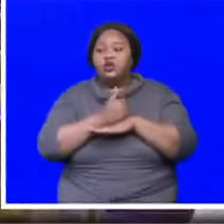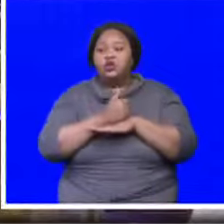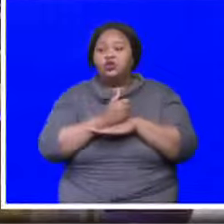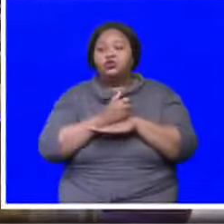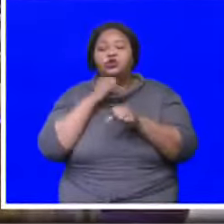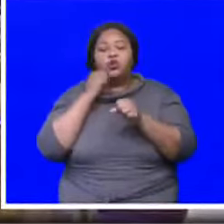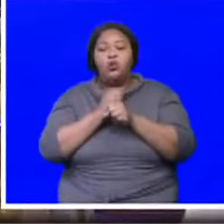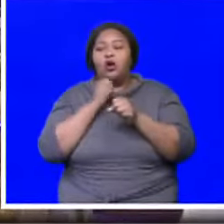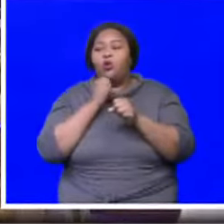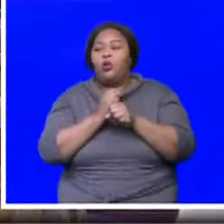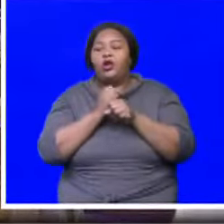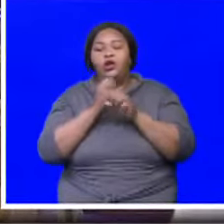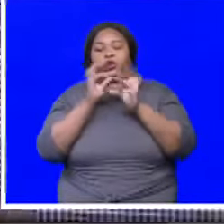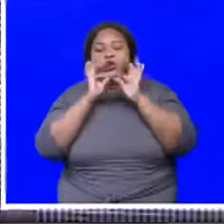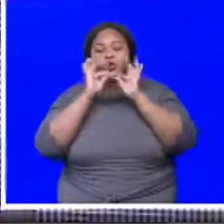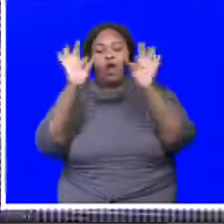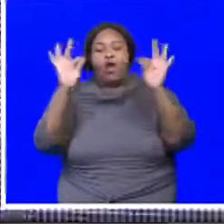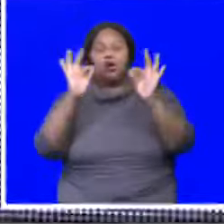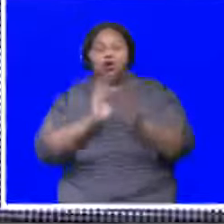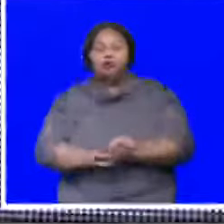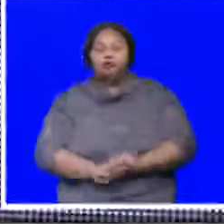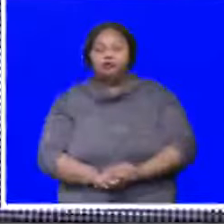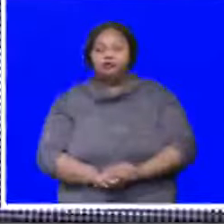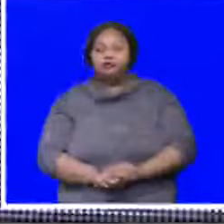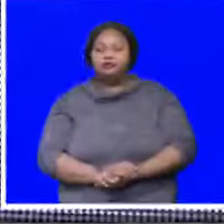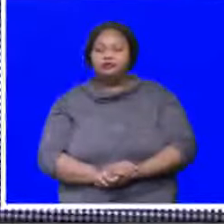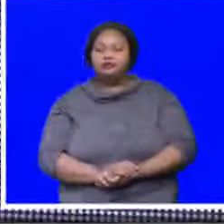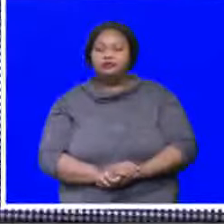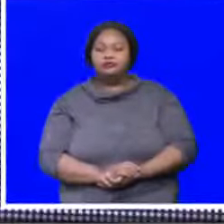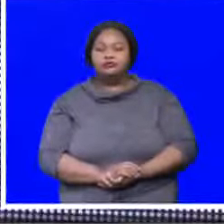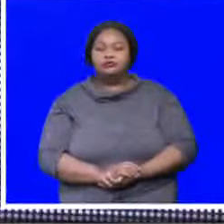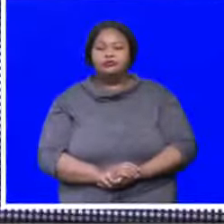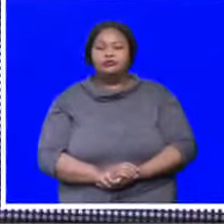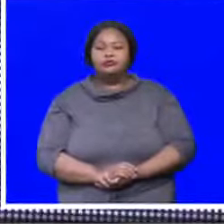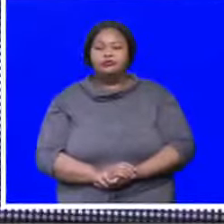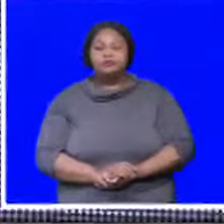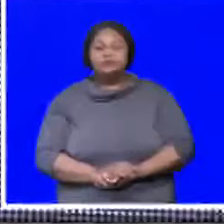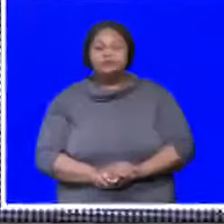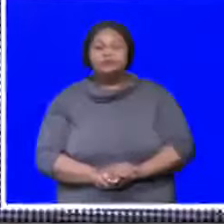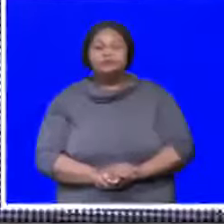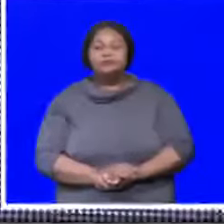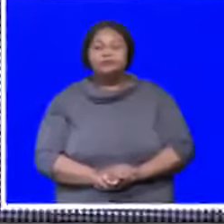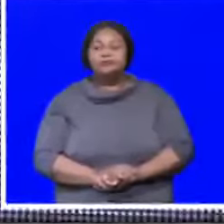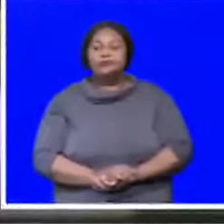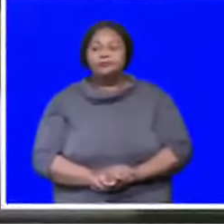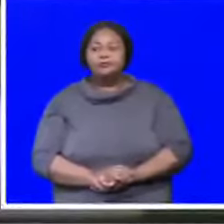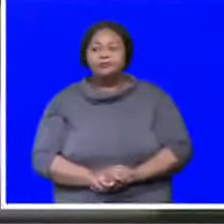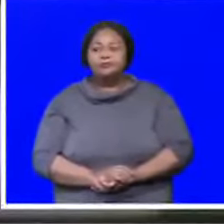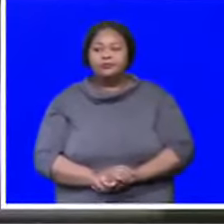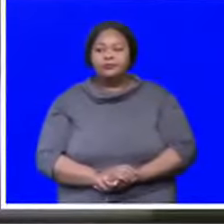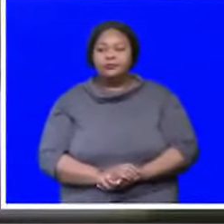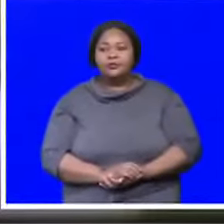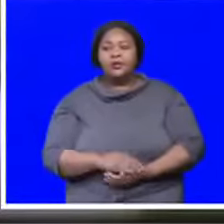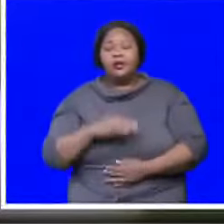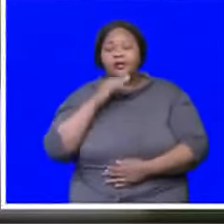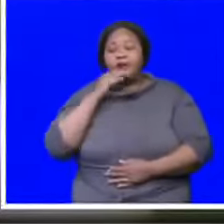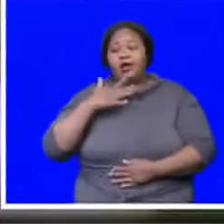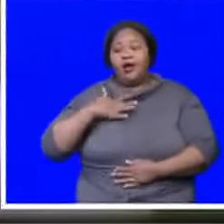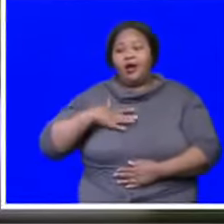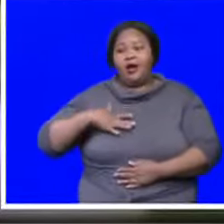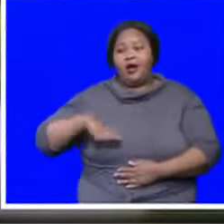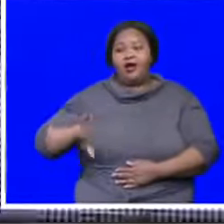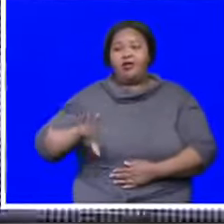This collaborative effort, I must say, is very commendable and should be exemplary to other